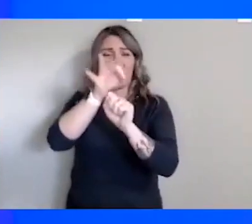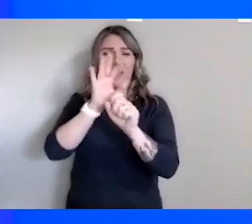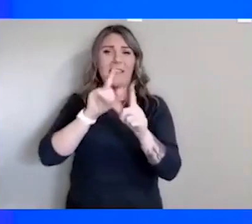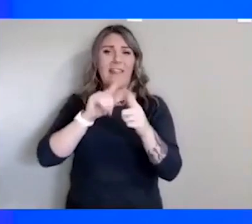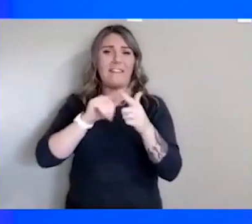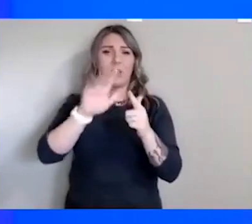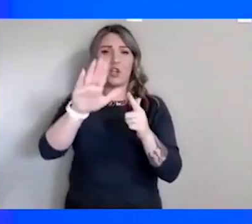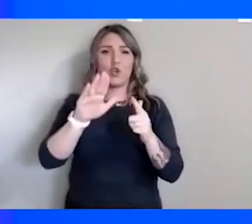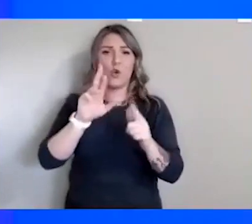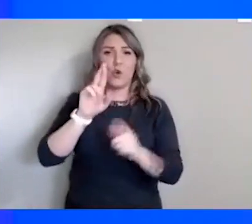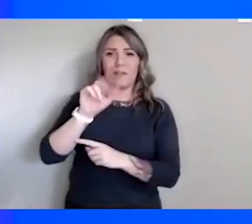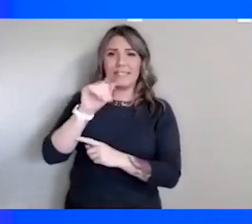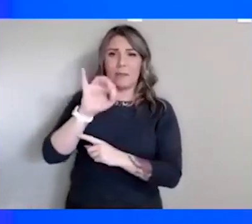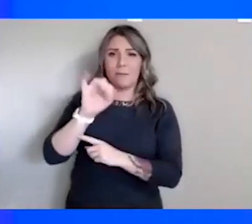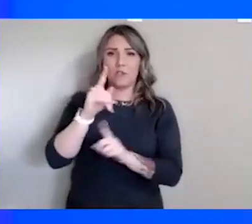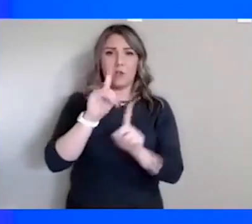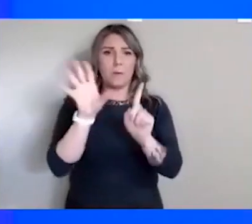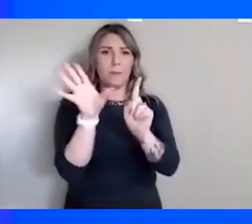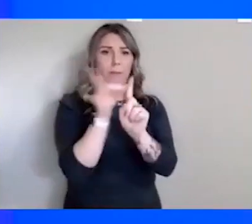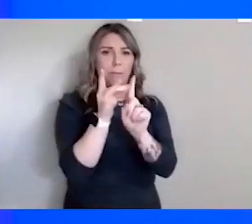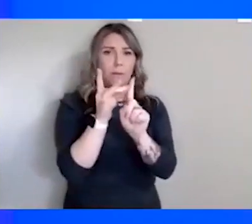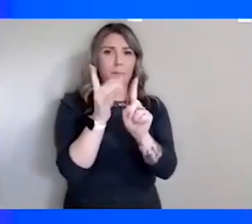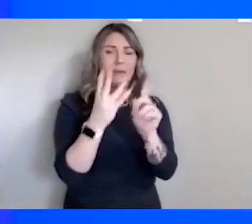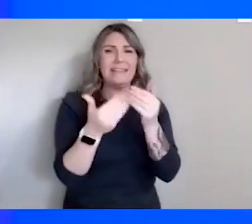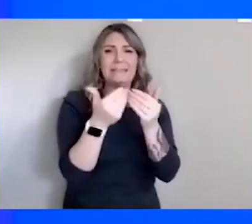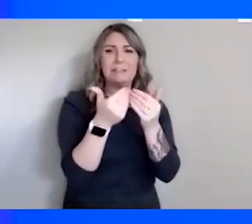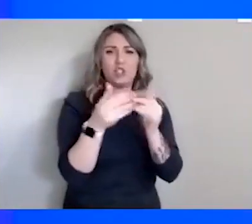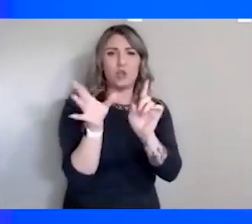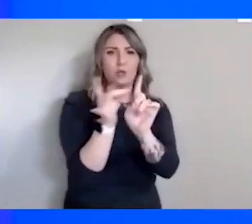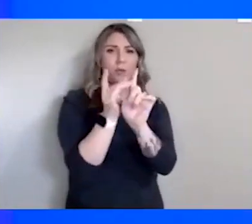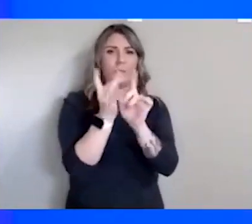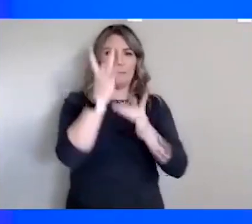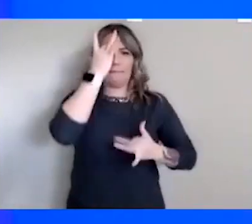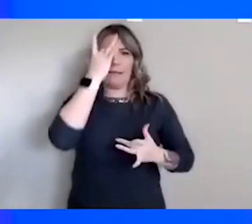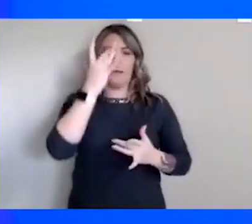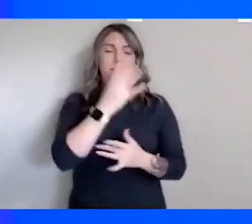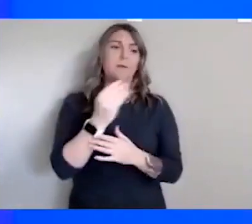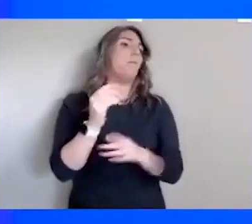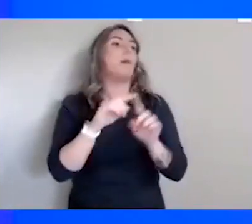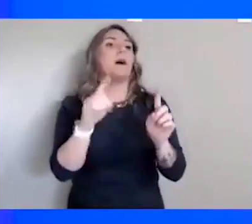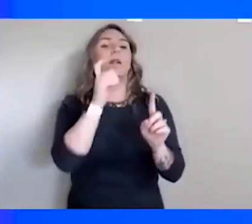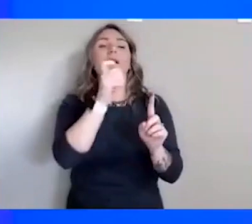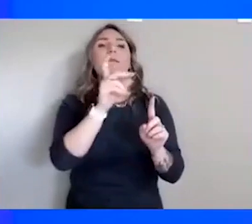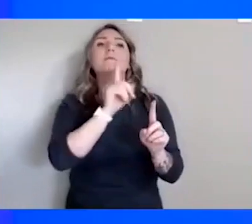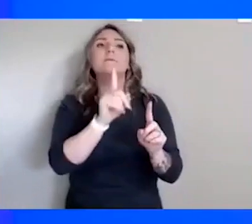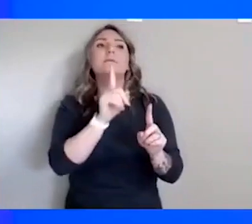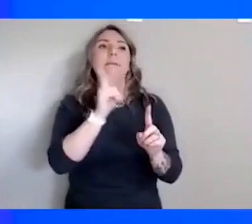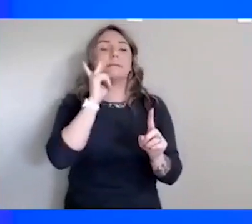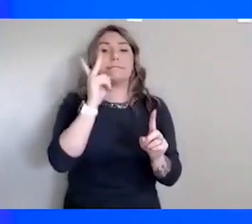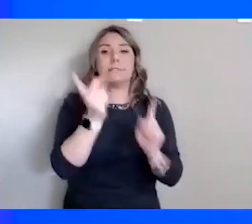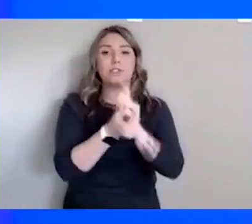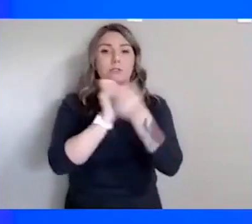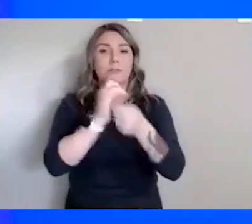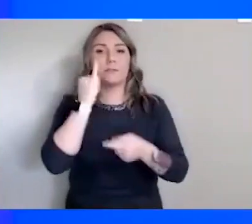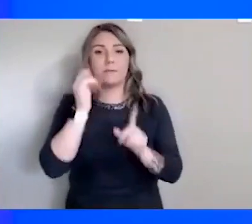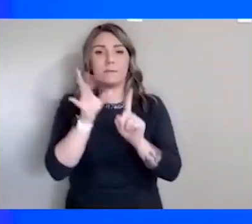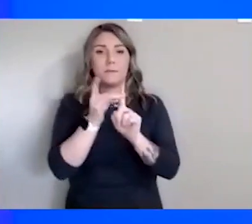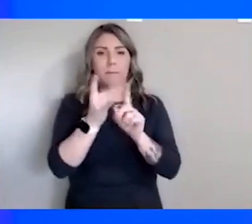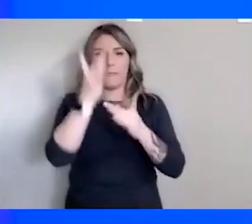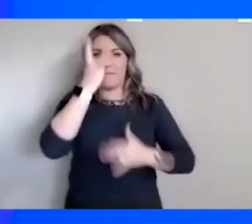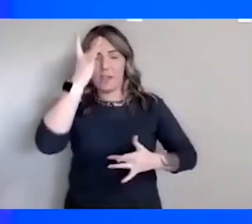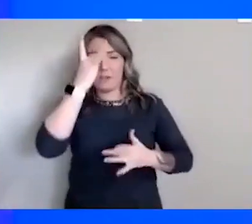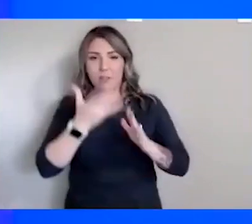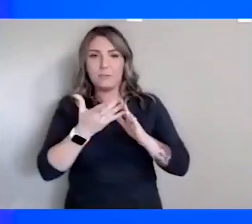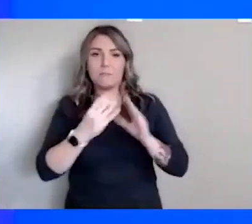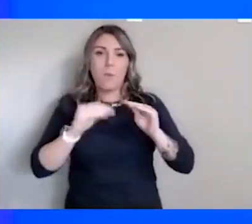causing easier infection, or for one reason or another. But we haven't really seen a change that if you get this virus, it's more severe, you're probably more likely